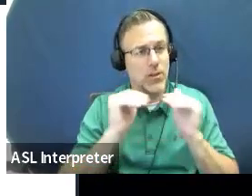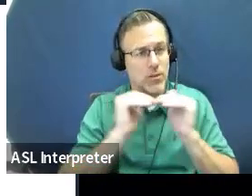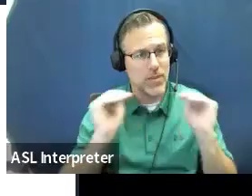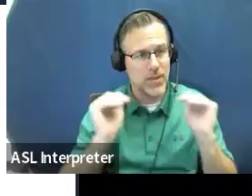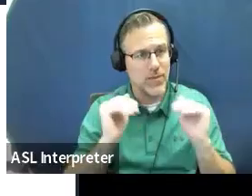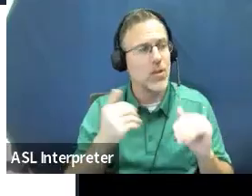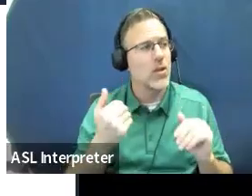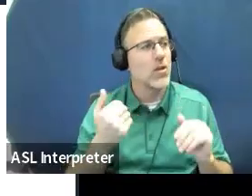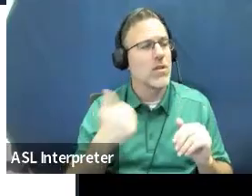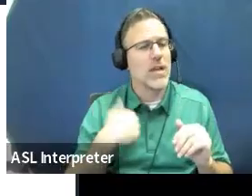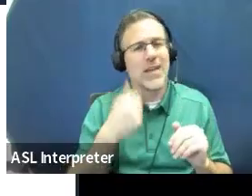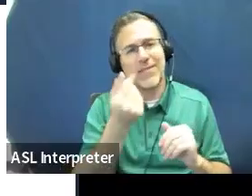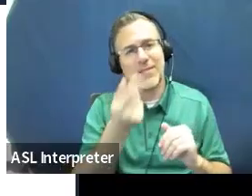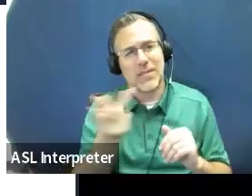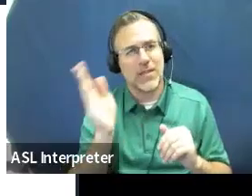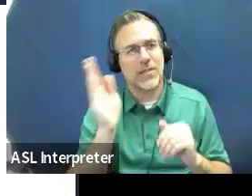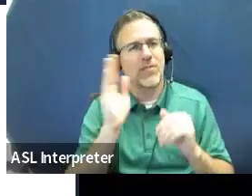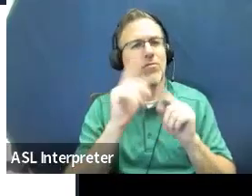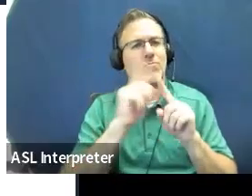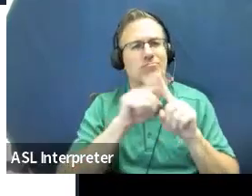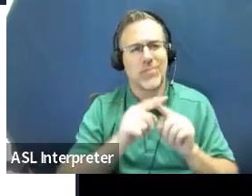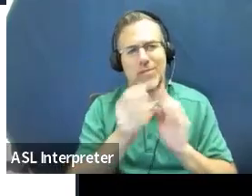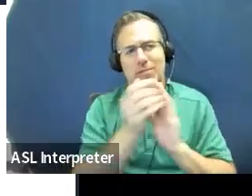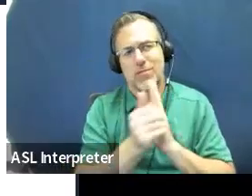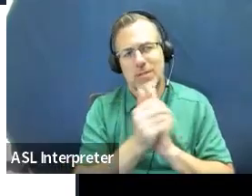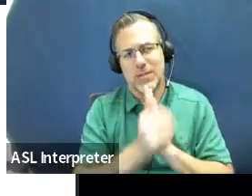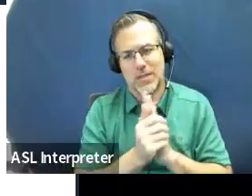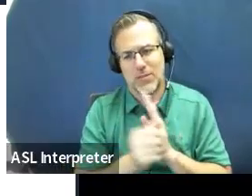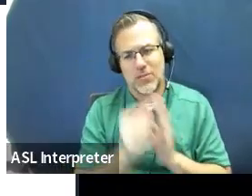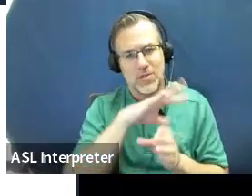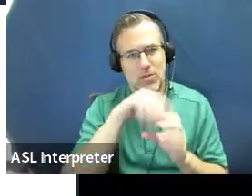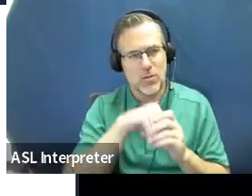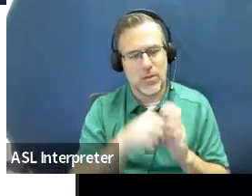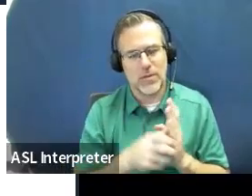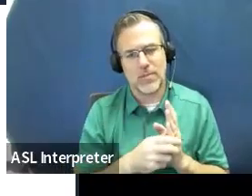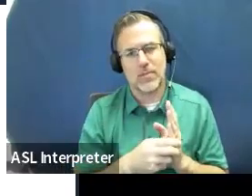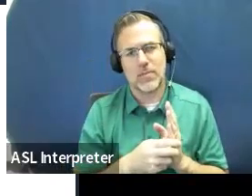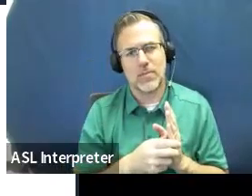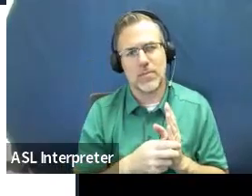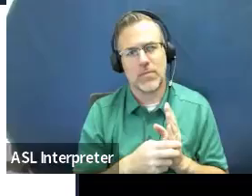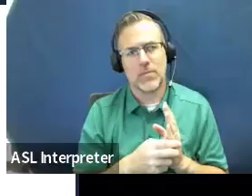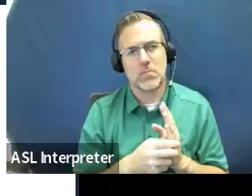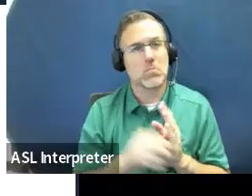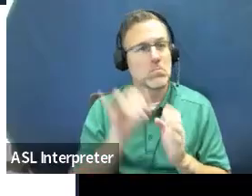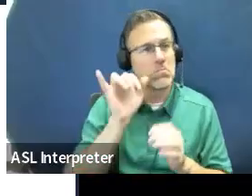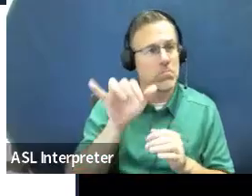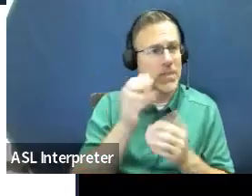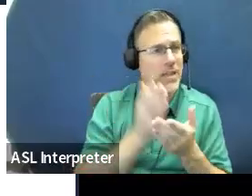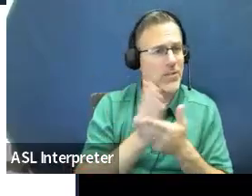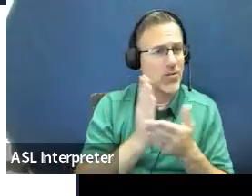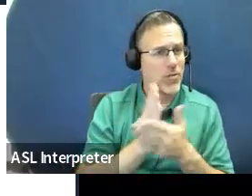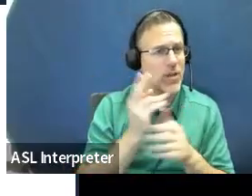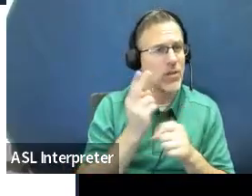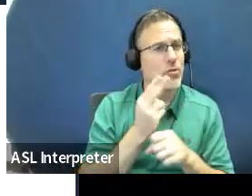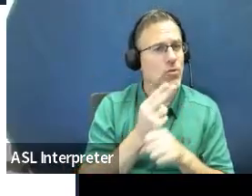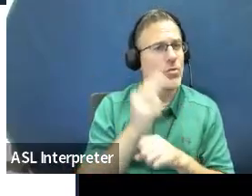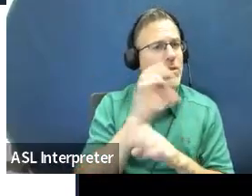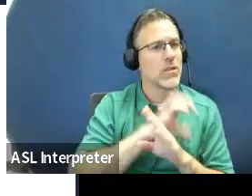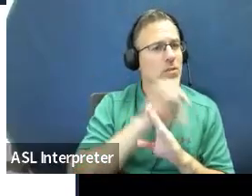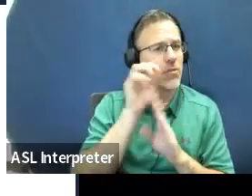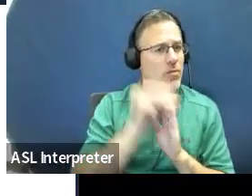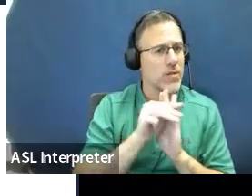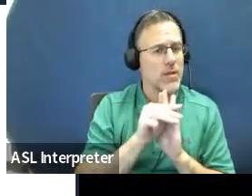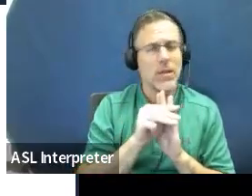are multiple skills that are being worked on. And it's completely okay. You're using your curriculum, you're using